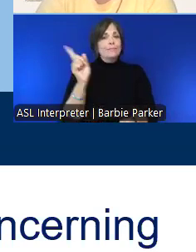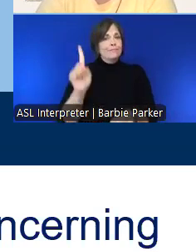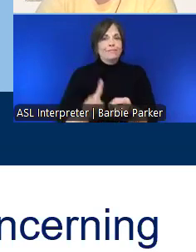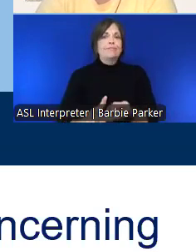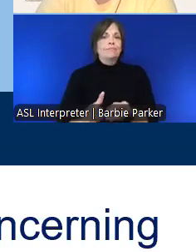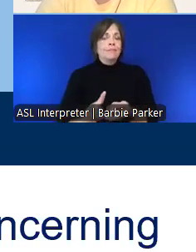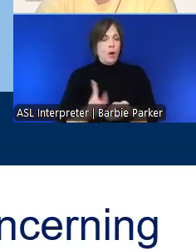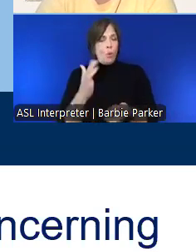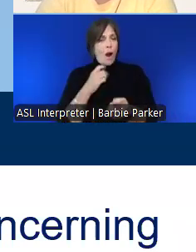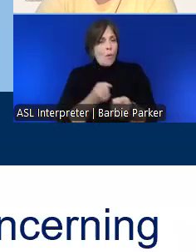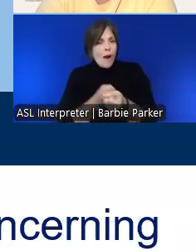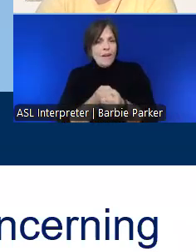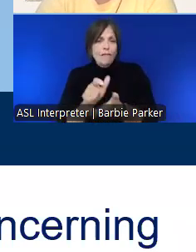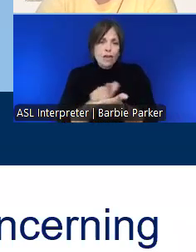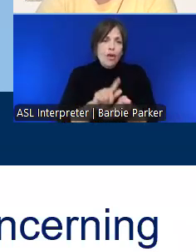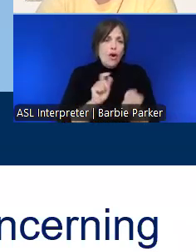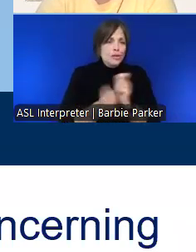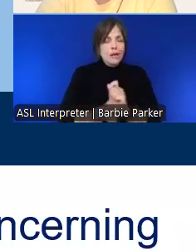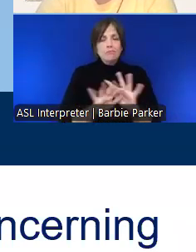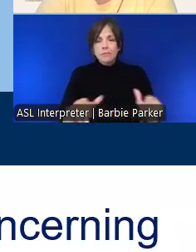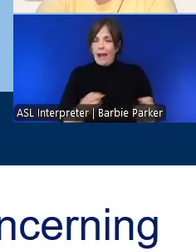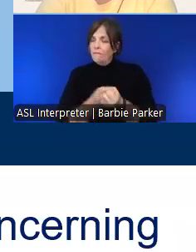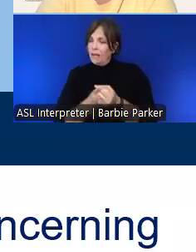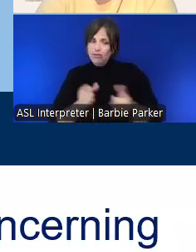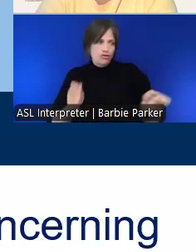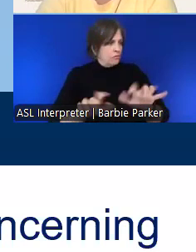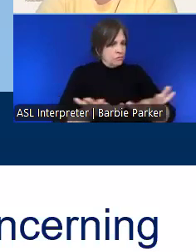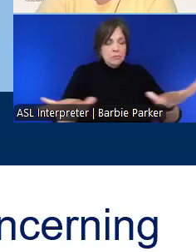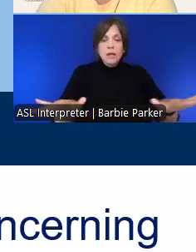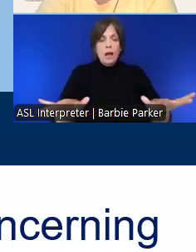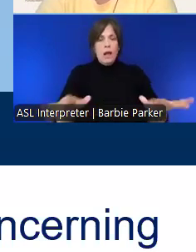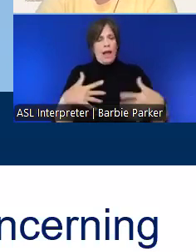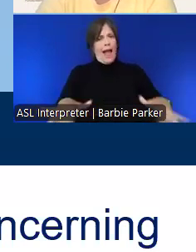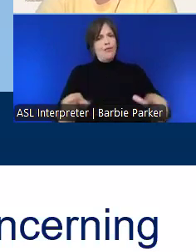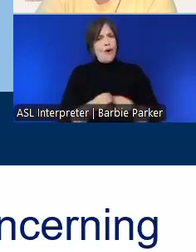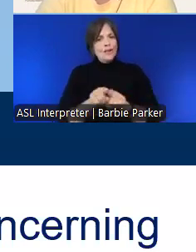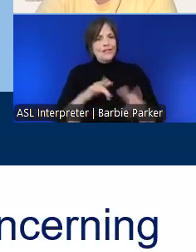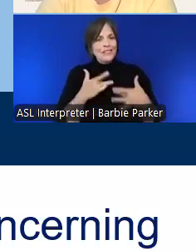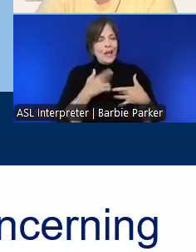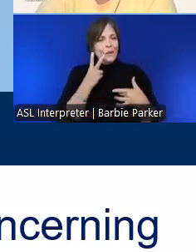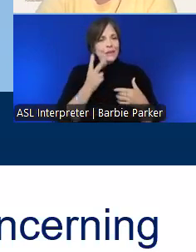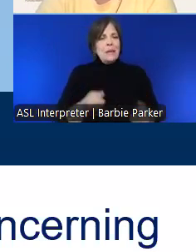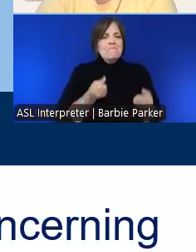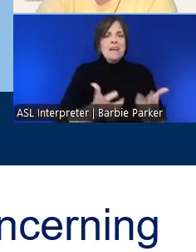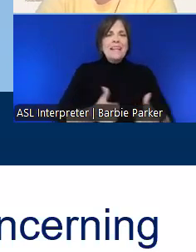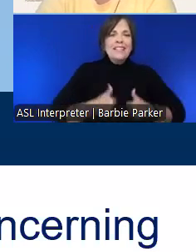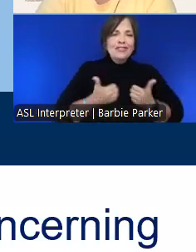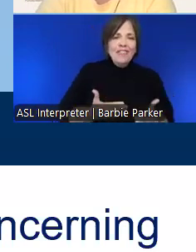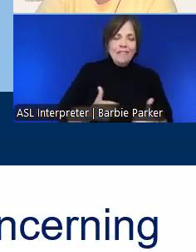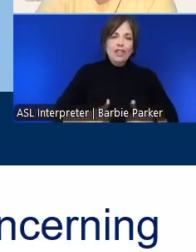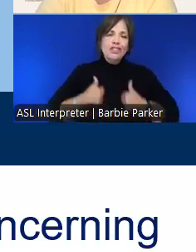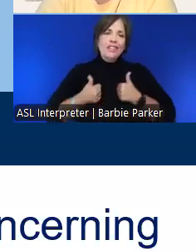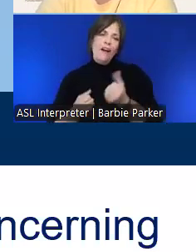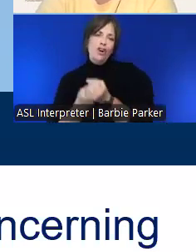change. And we're very excited to also see many survivors and survivor advocates really leading the